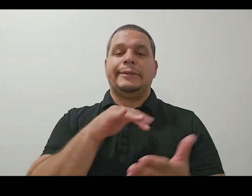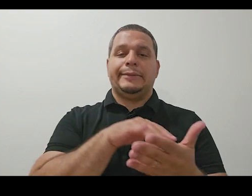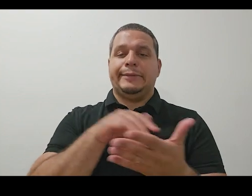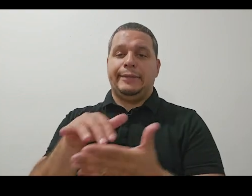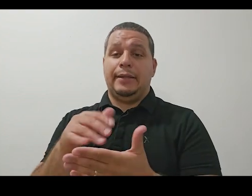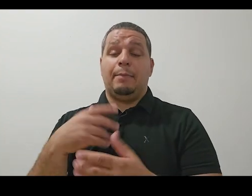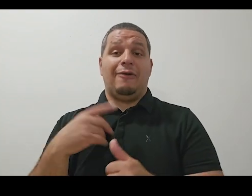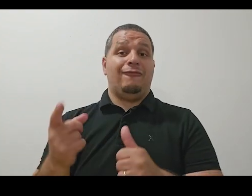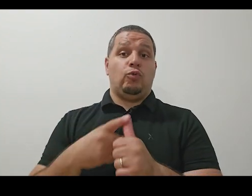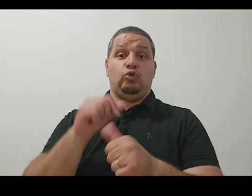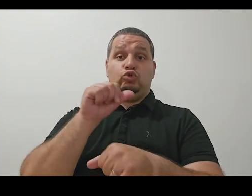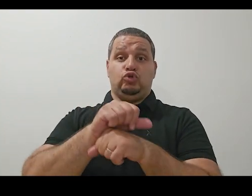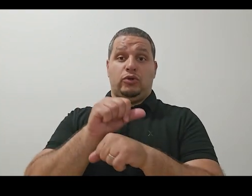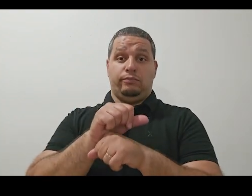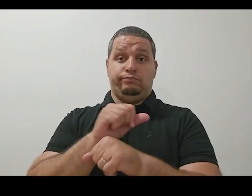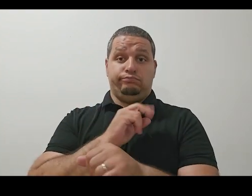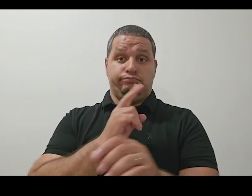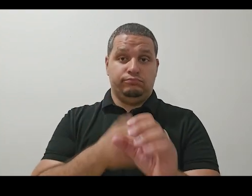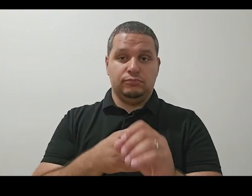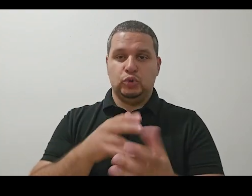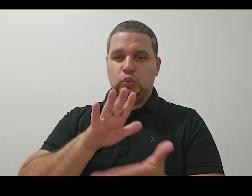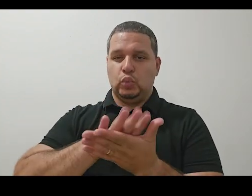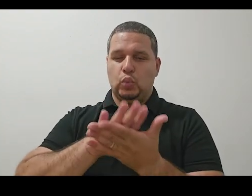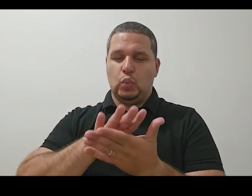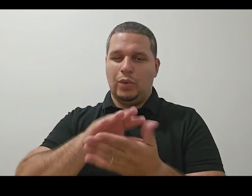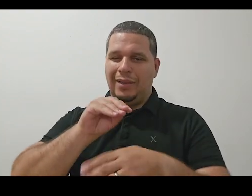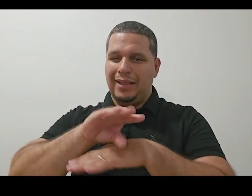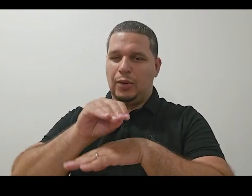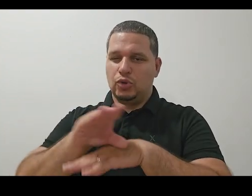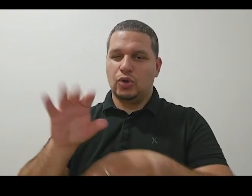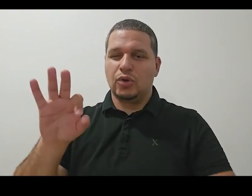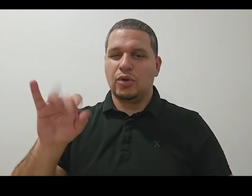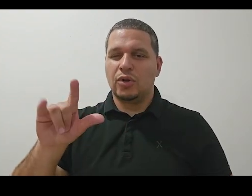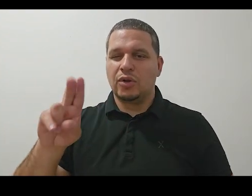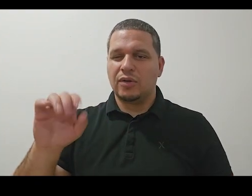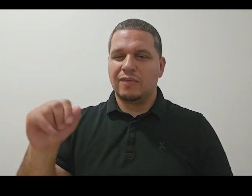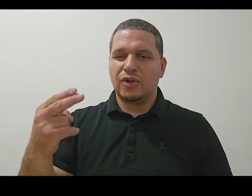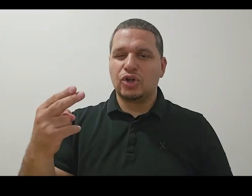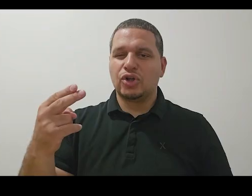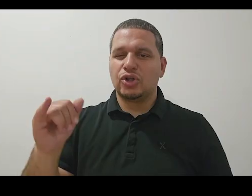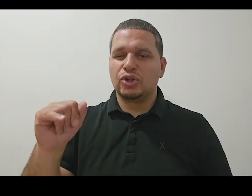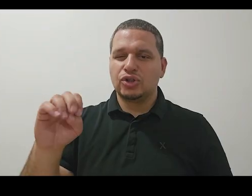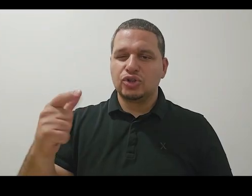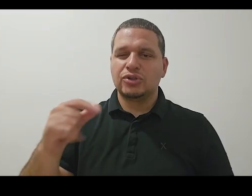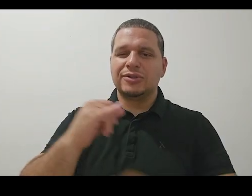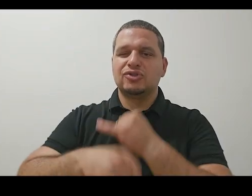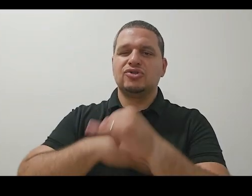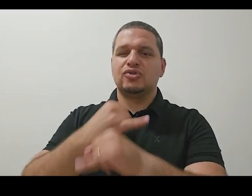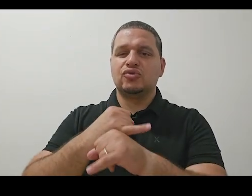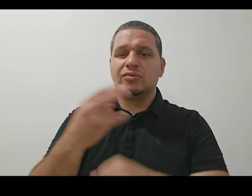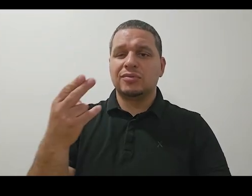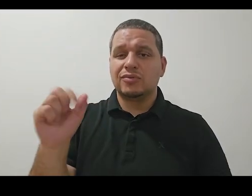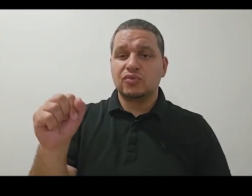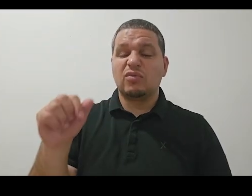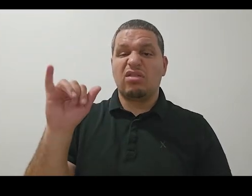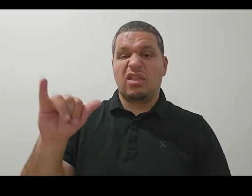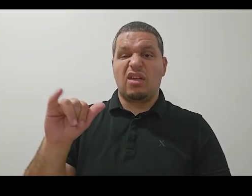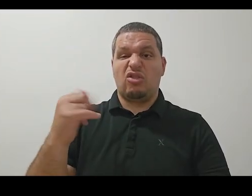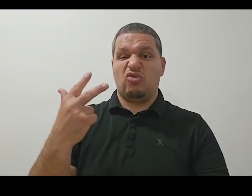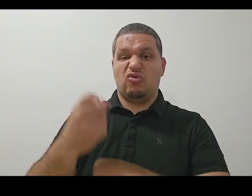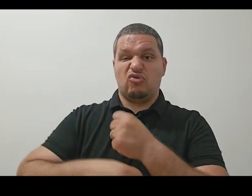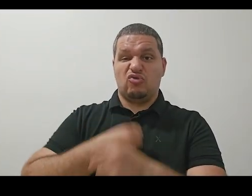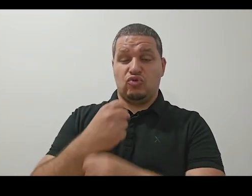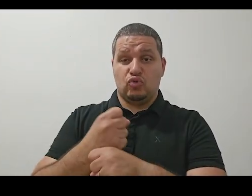was being a school counselor at the Flushing International High School. So in those 3 years, being a